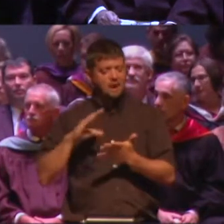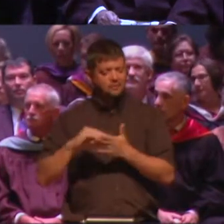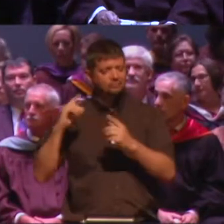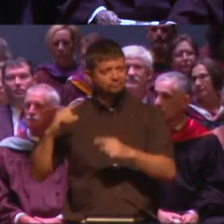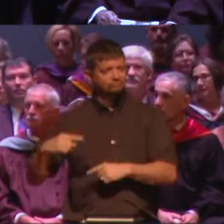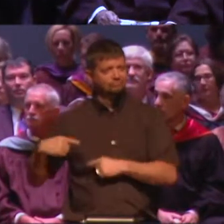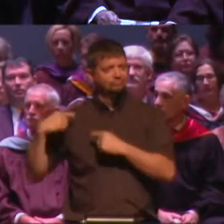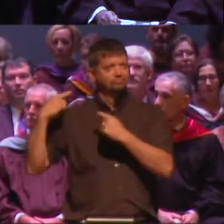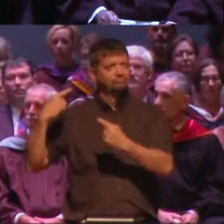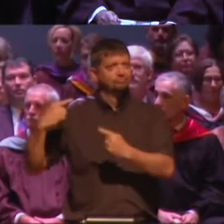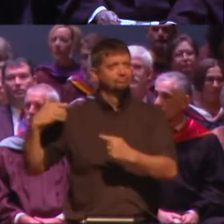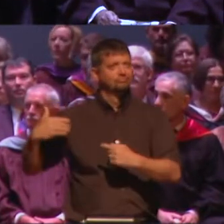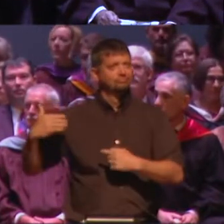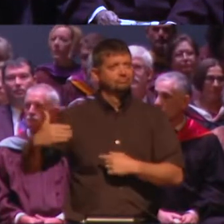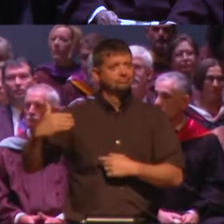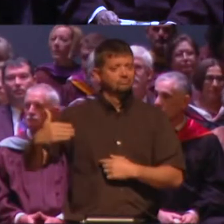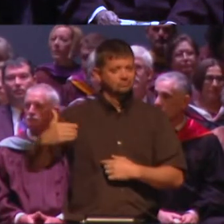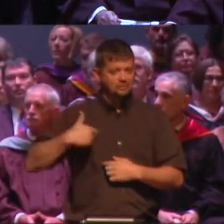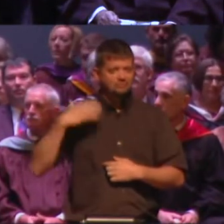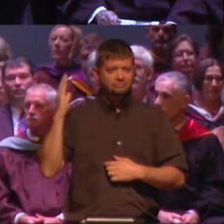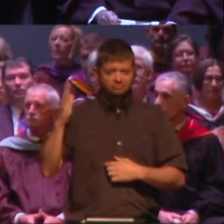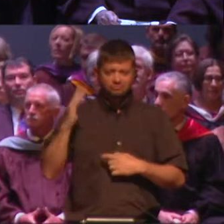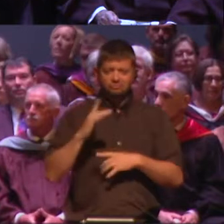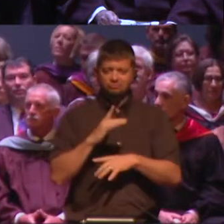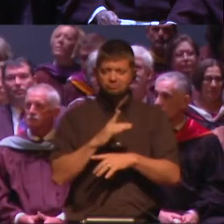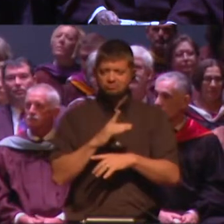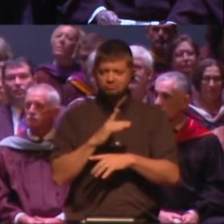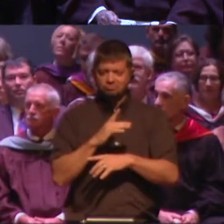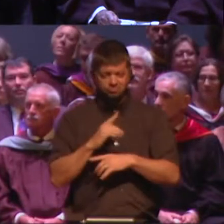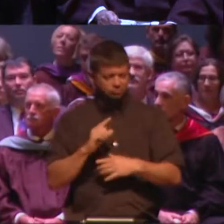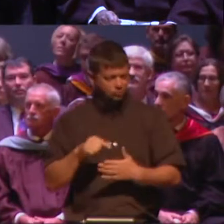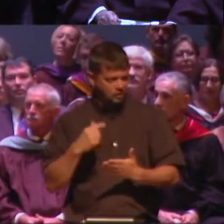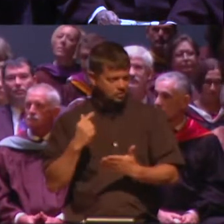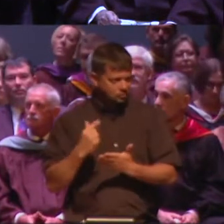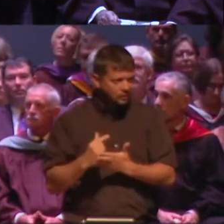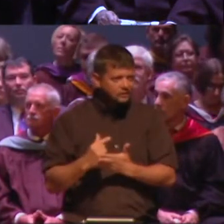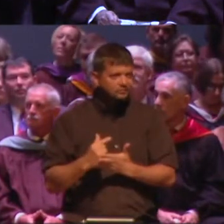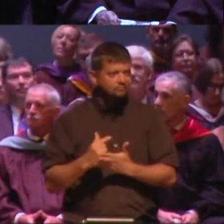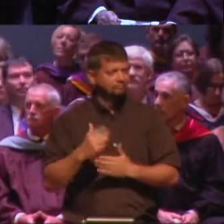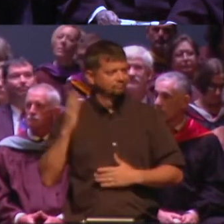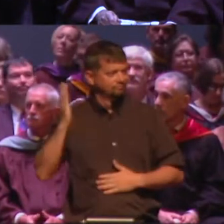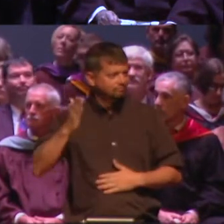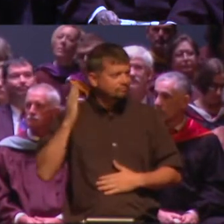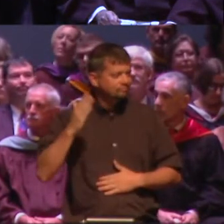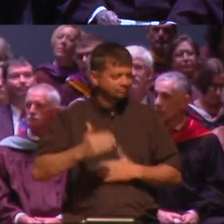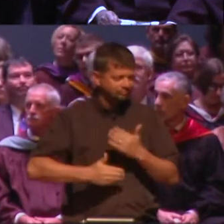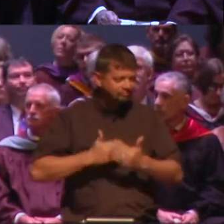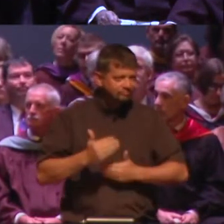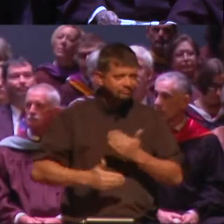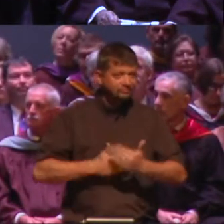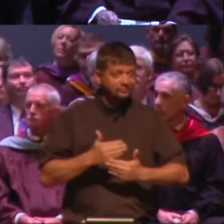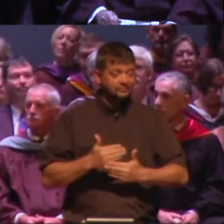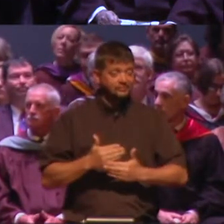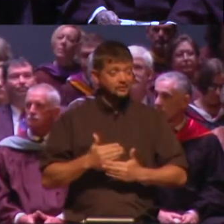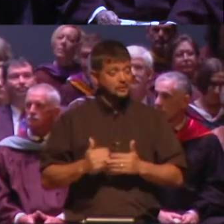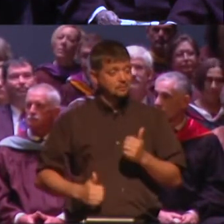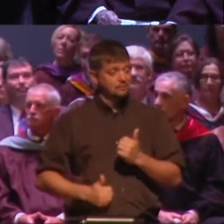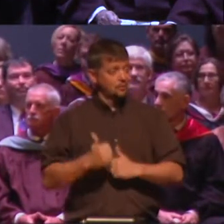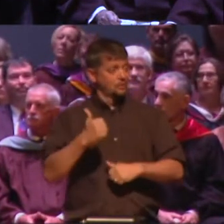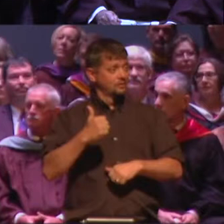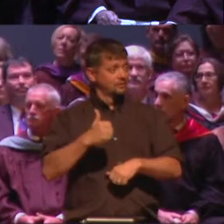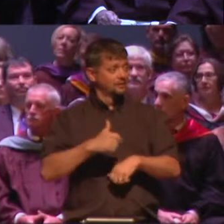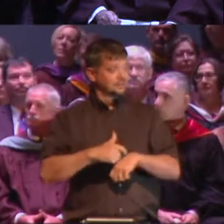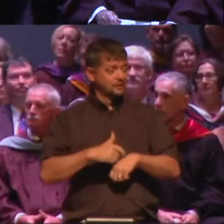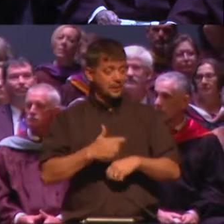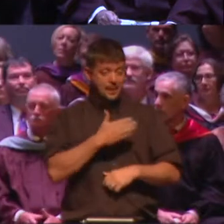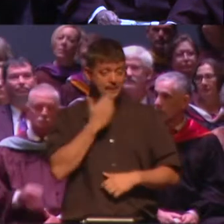as I've presided over graduations, delivered speeches, and been involved in this process. Primarily, I've learned that the